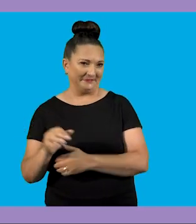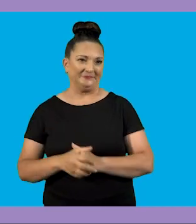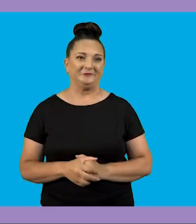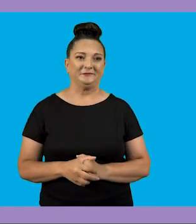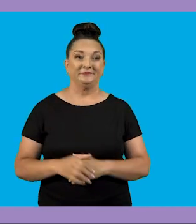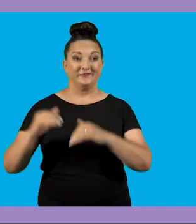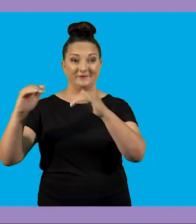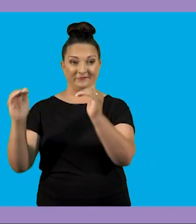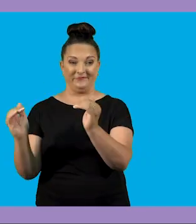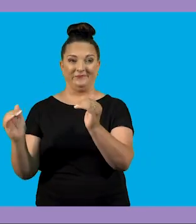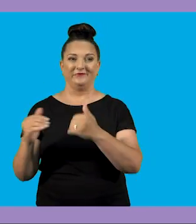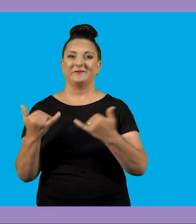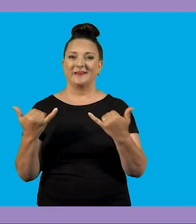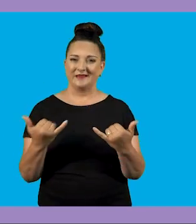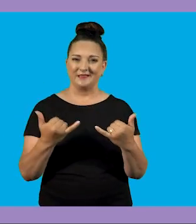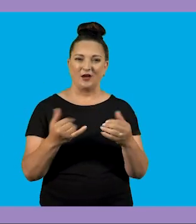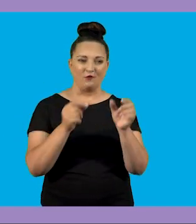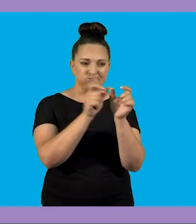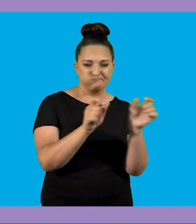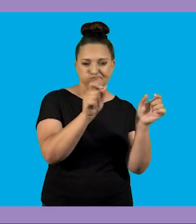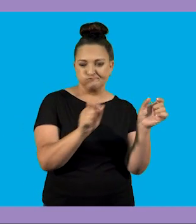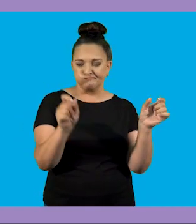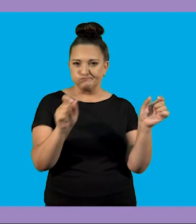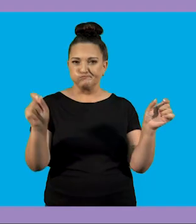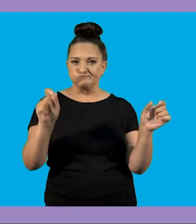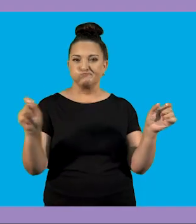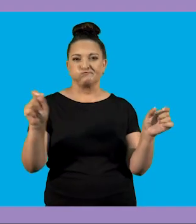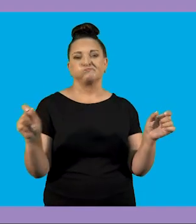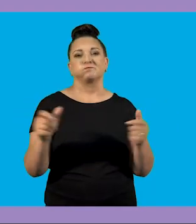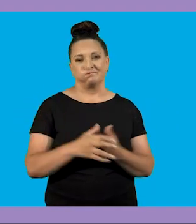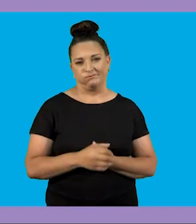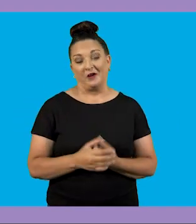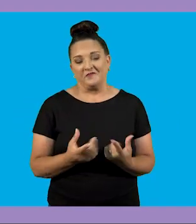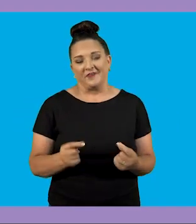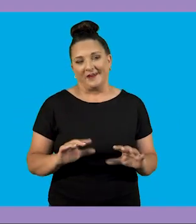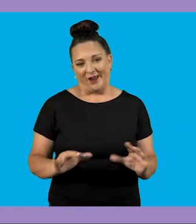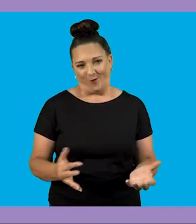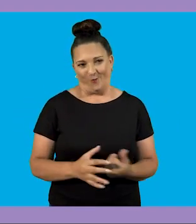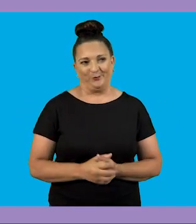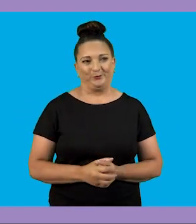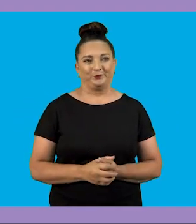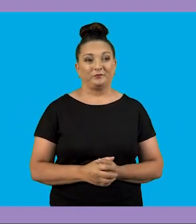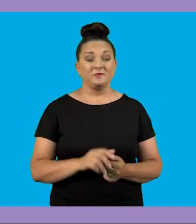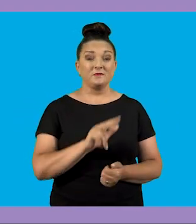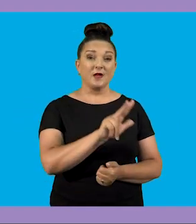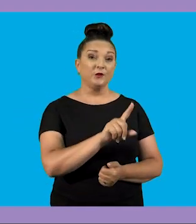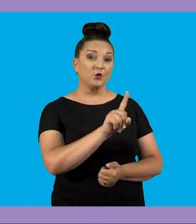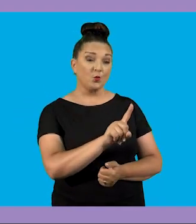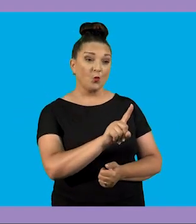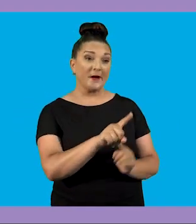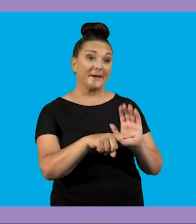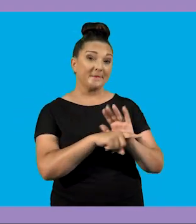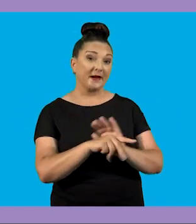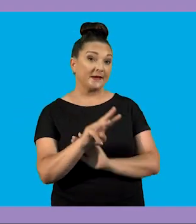a 3. And that is how we have factorized that expression fully. Then we have that last one there. We